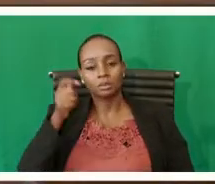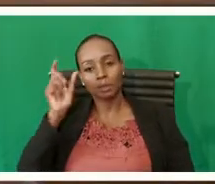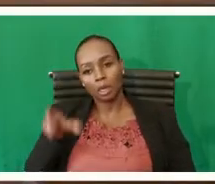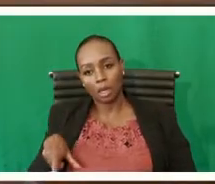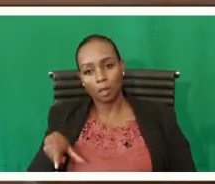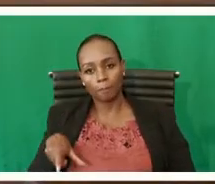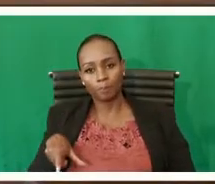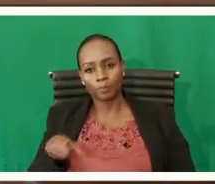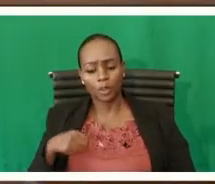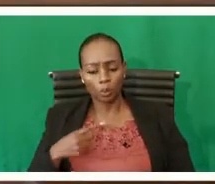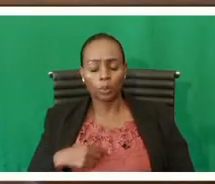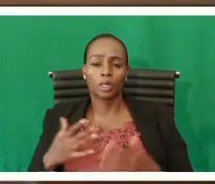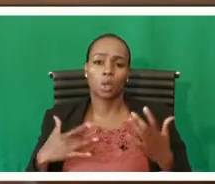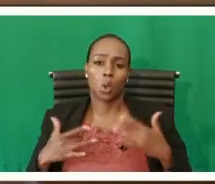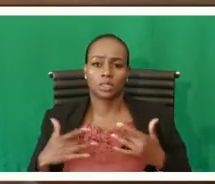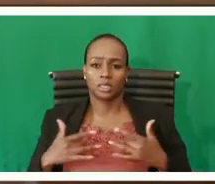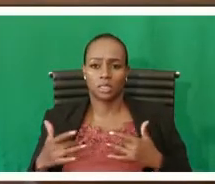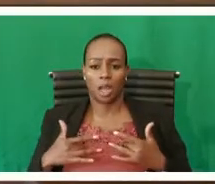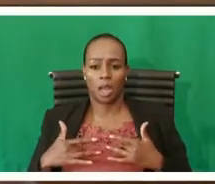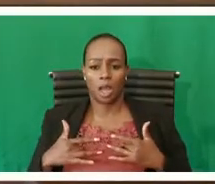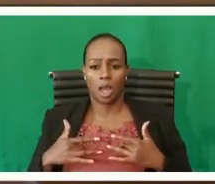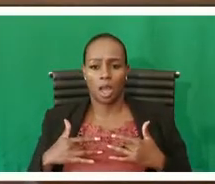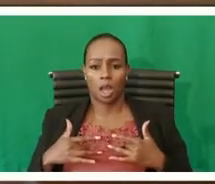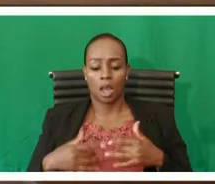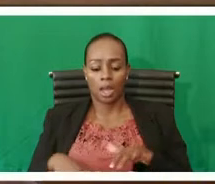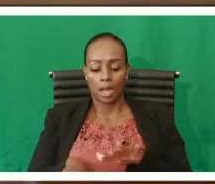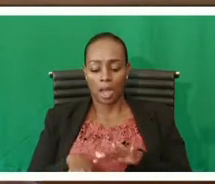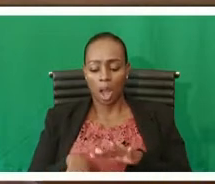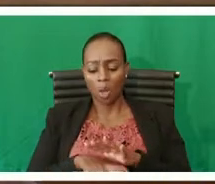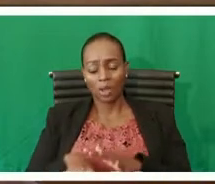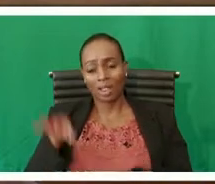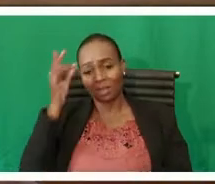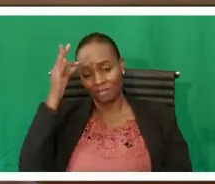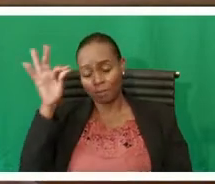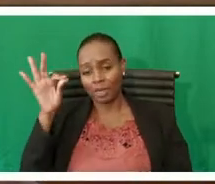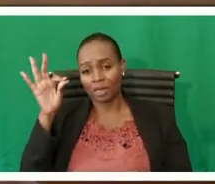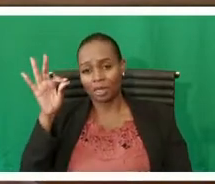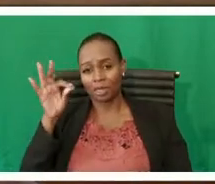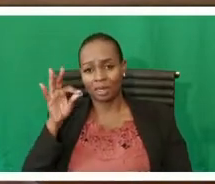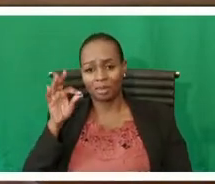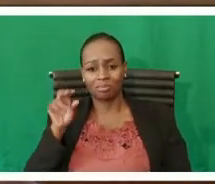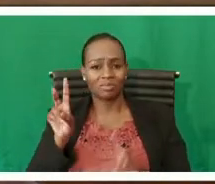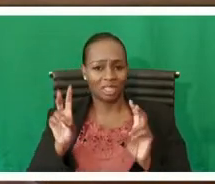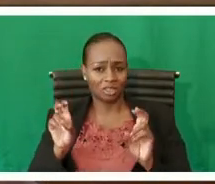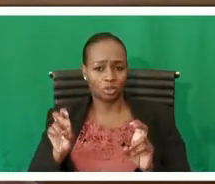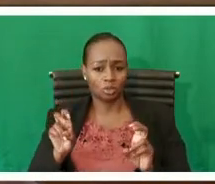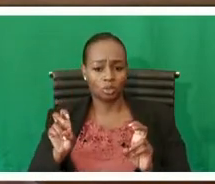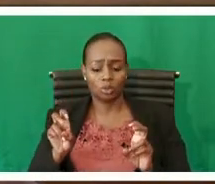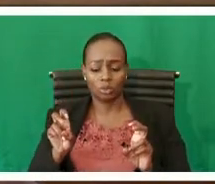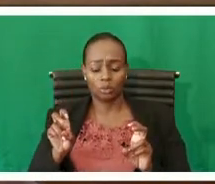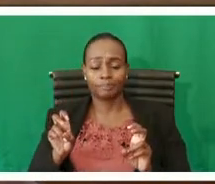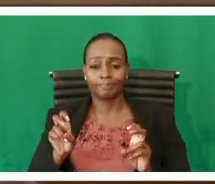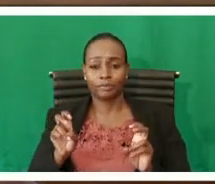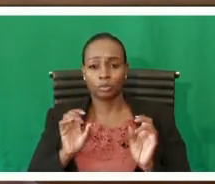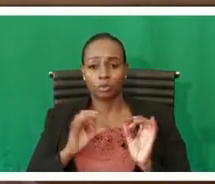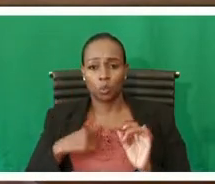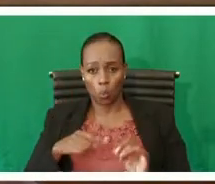we are concerned with the state of our local government. Many of our municipalities are facing